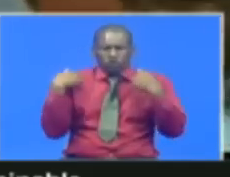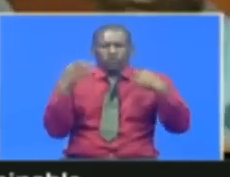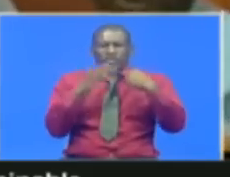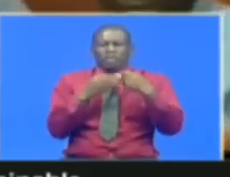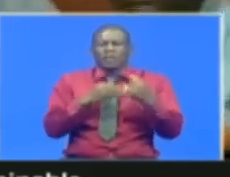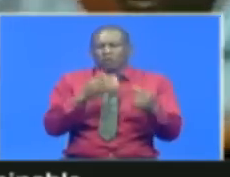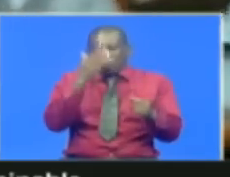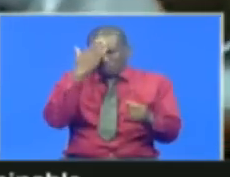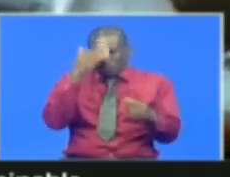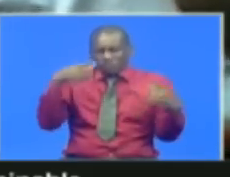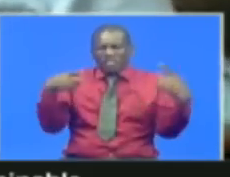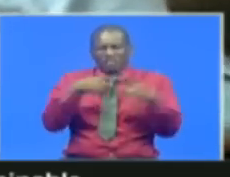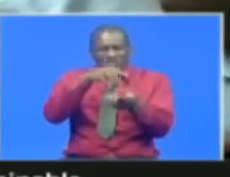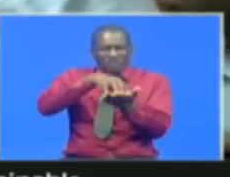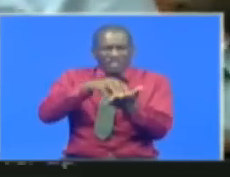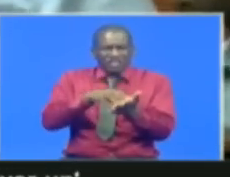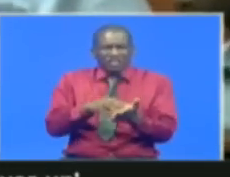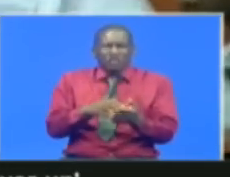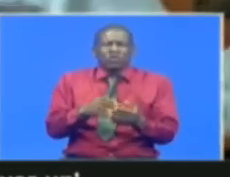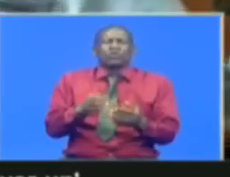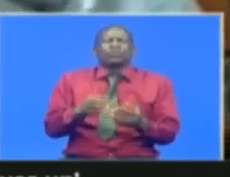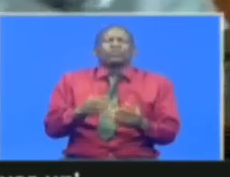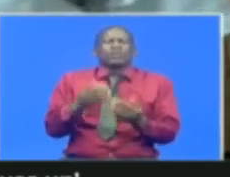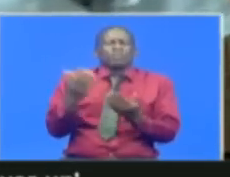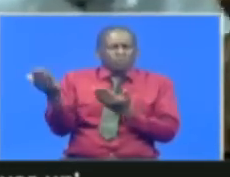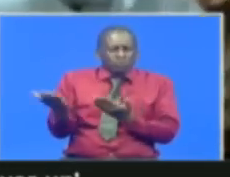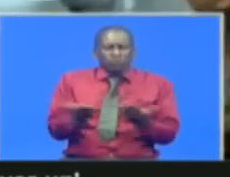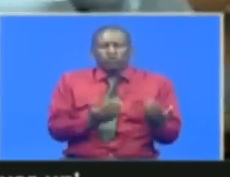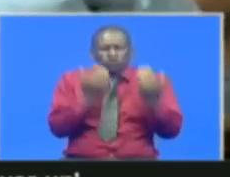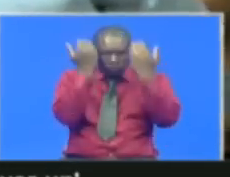different charge, will take plea on Tuesday.